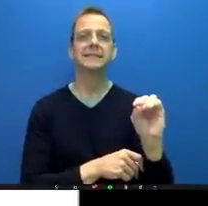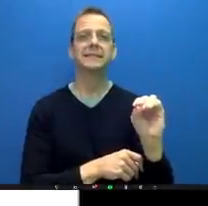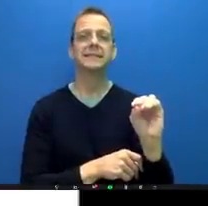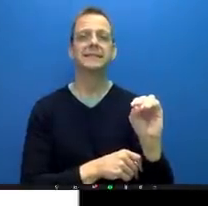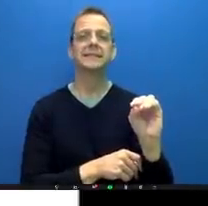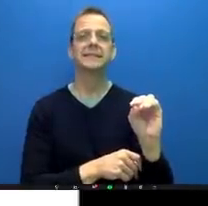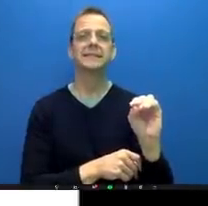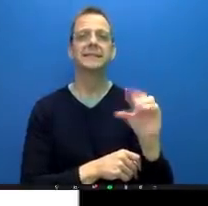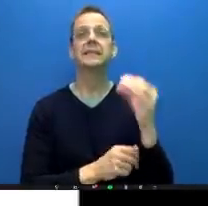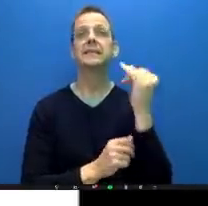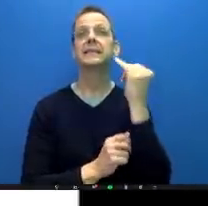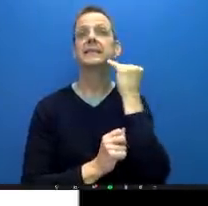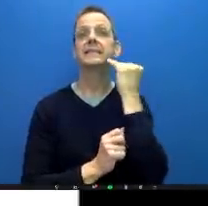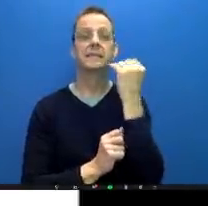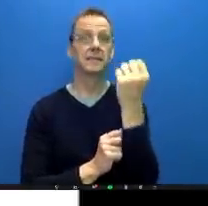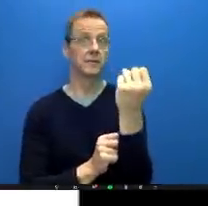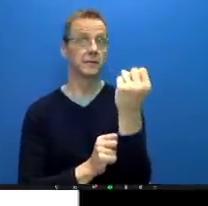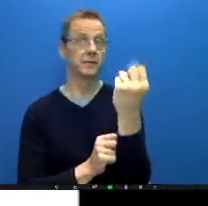664,000 kids,